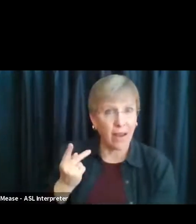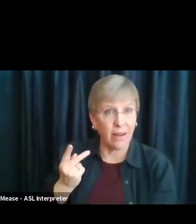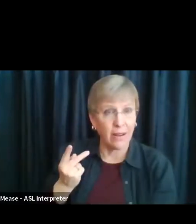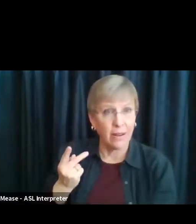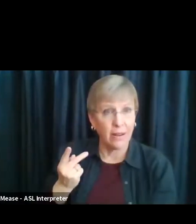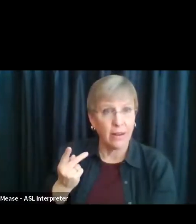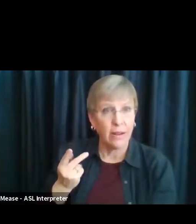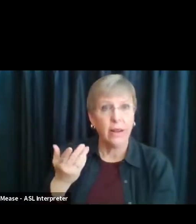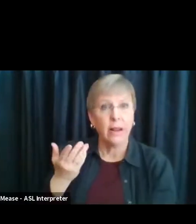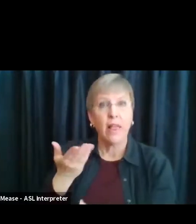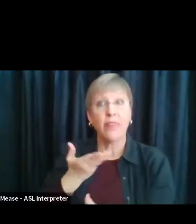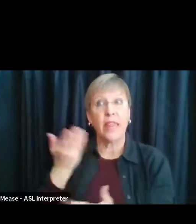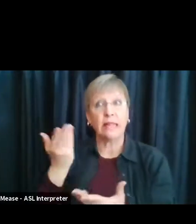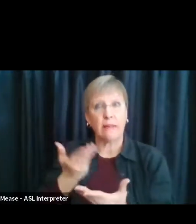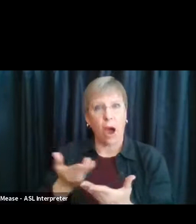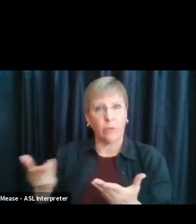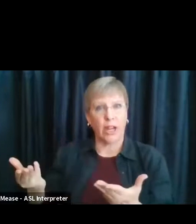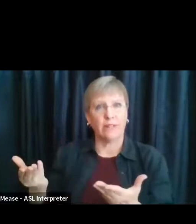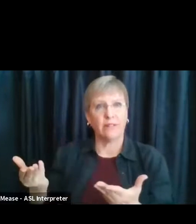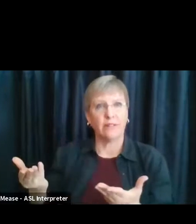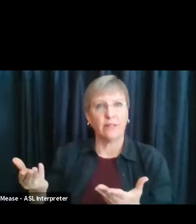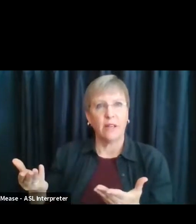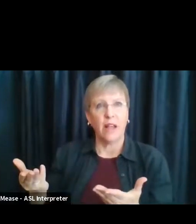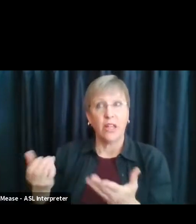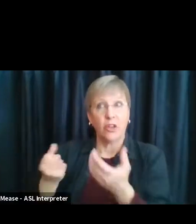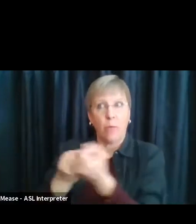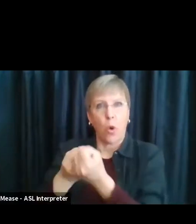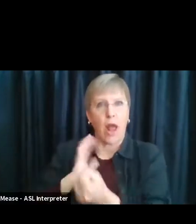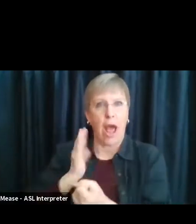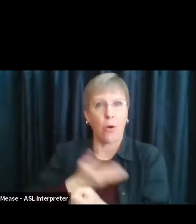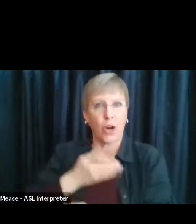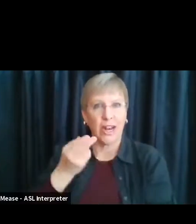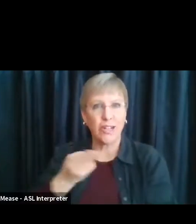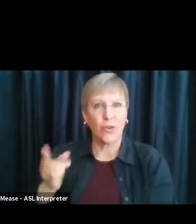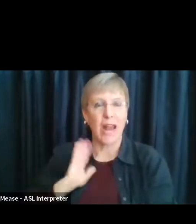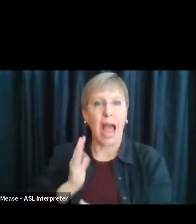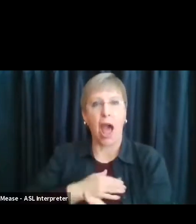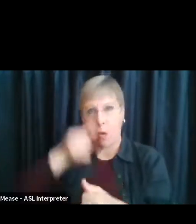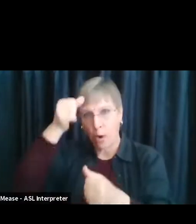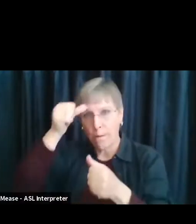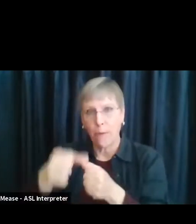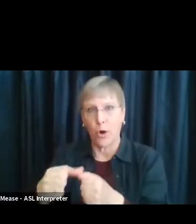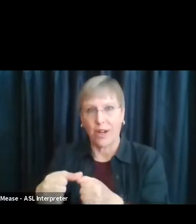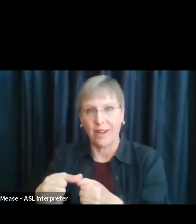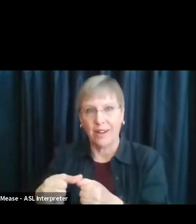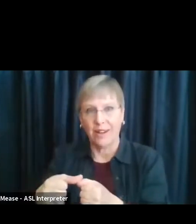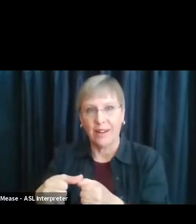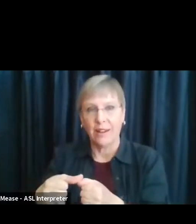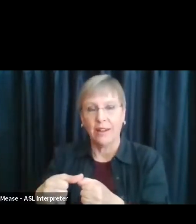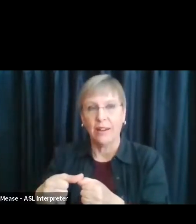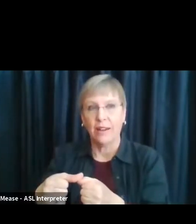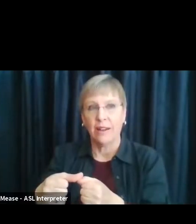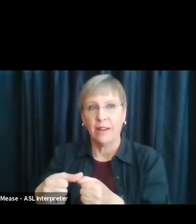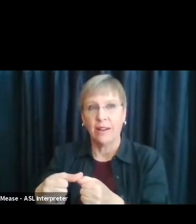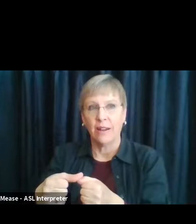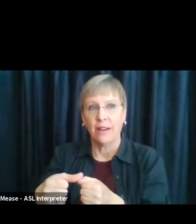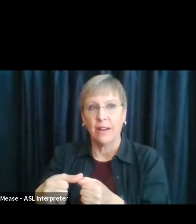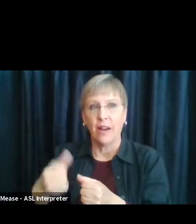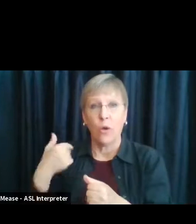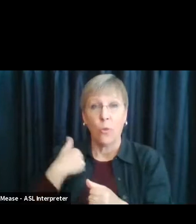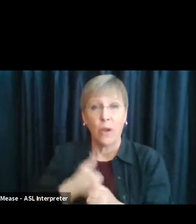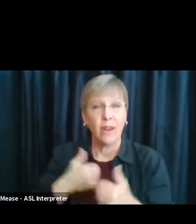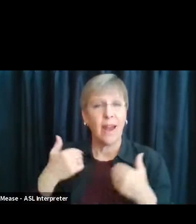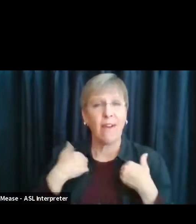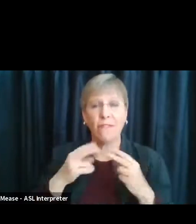These objects, there's the support of our history, our memory. We have had very